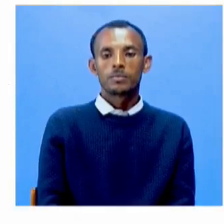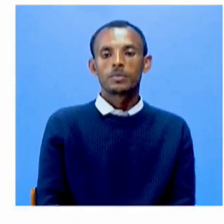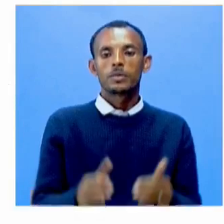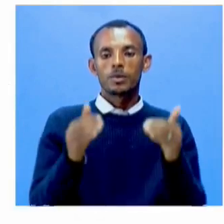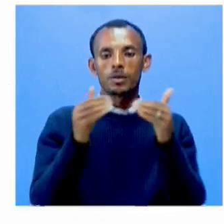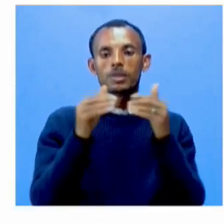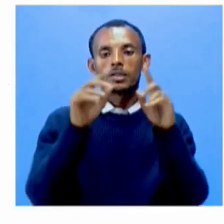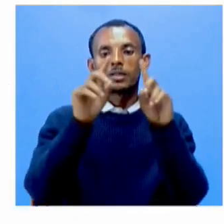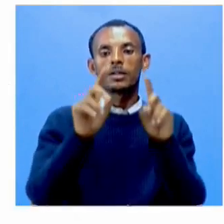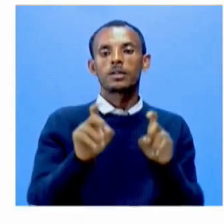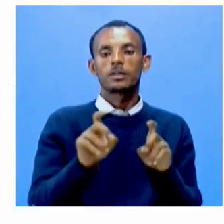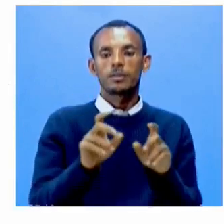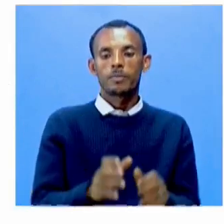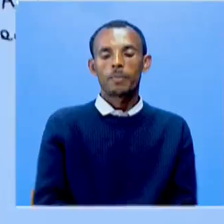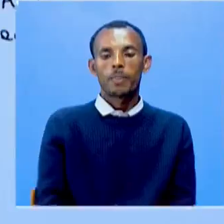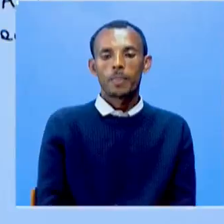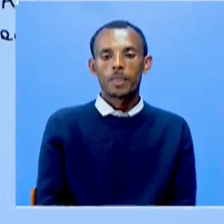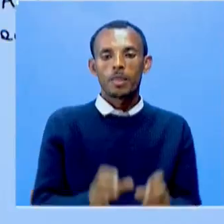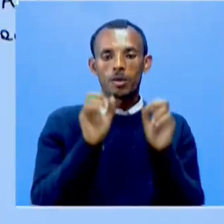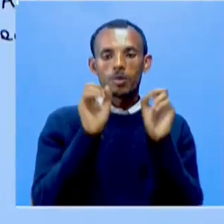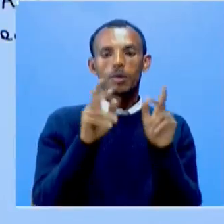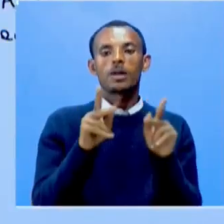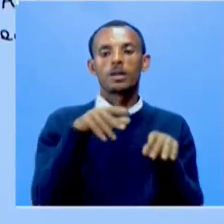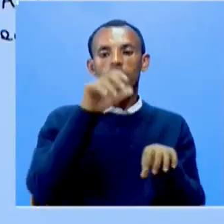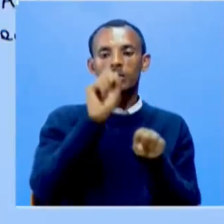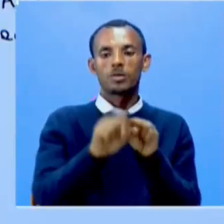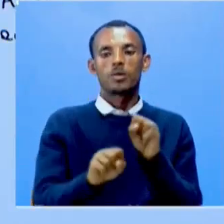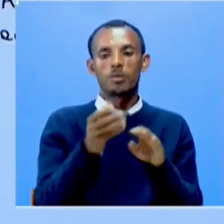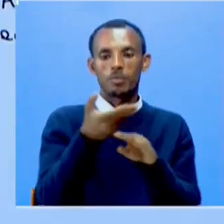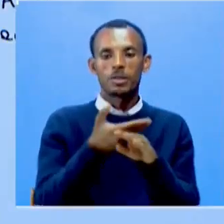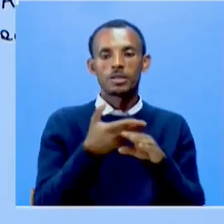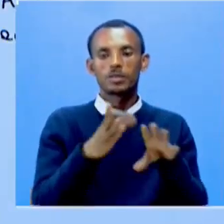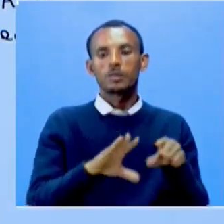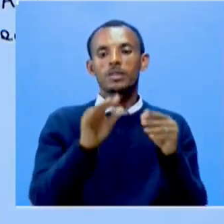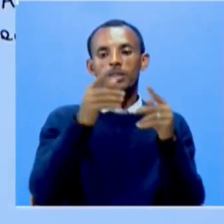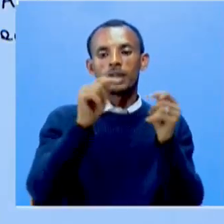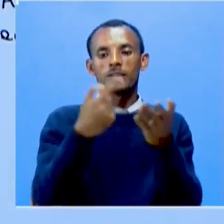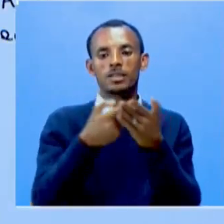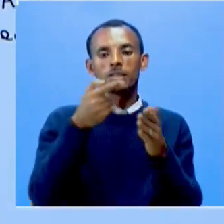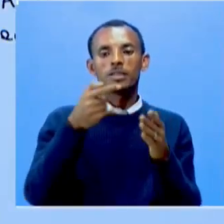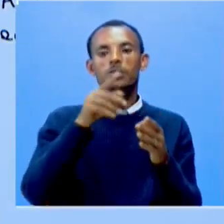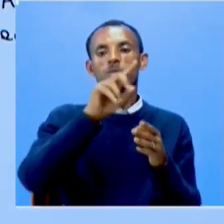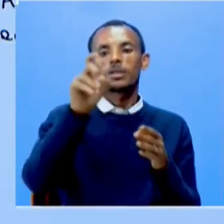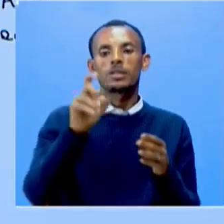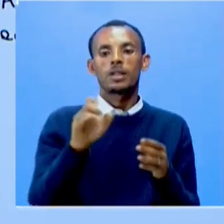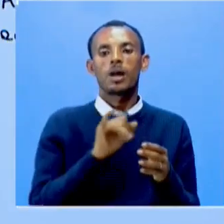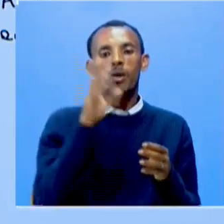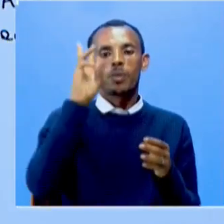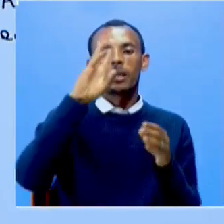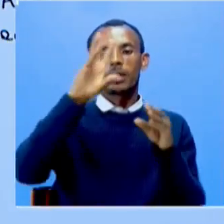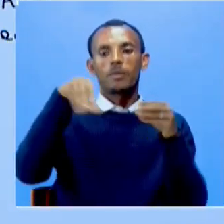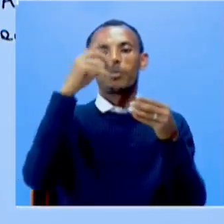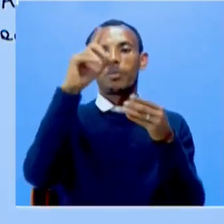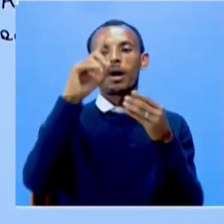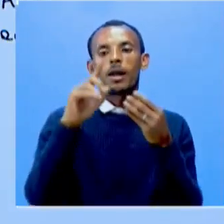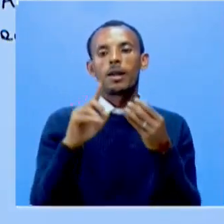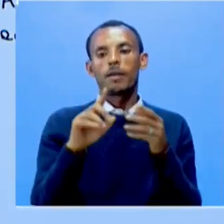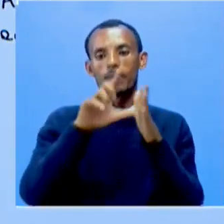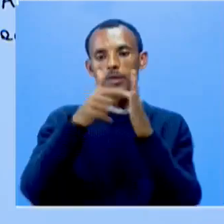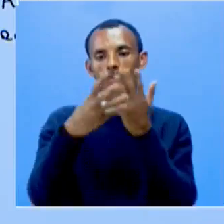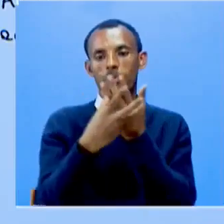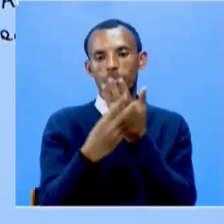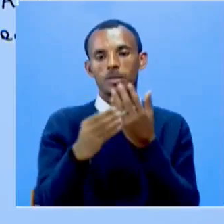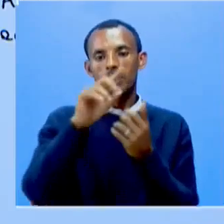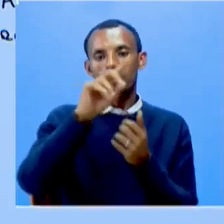test. Okay, so please just write this question. I'll give you 1 minute to copy the